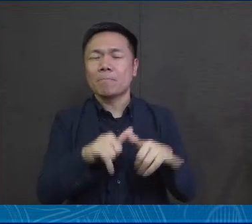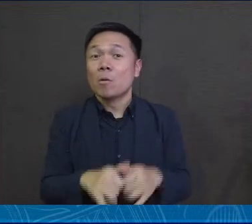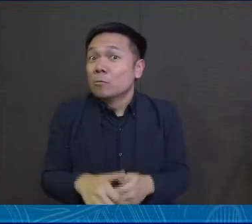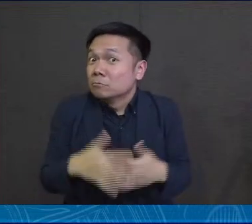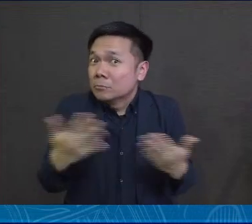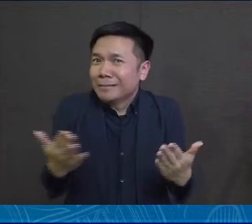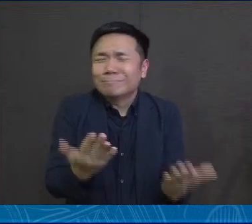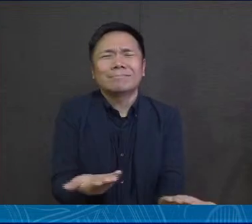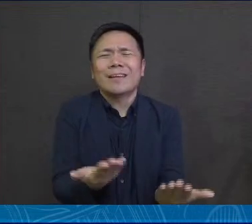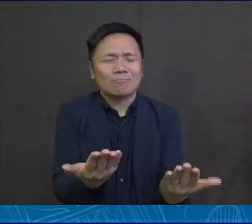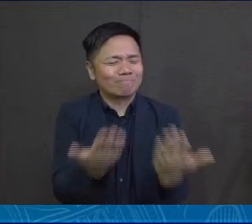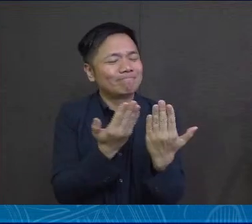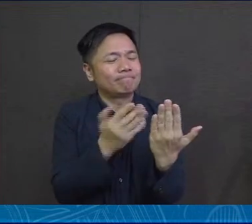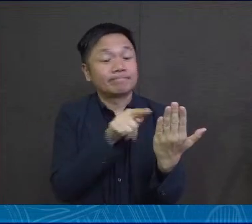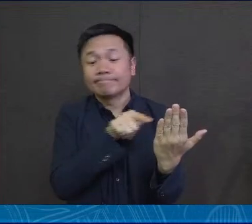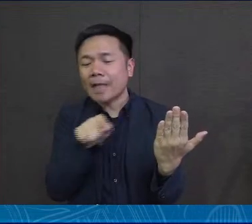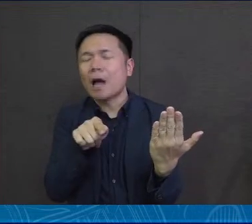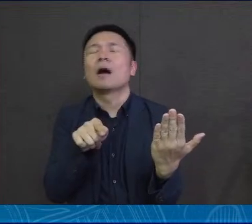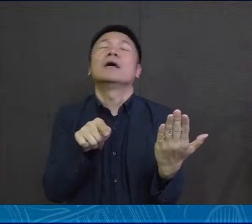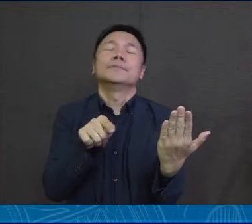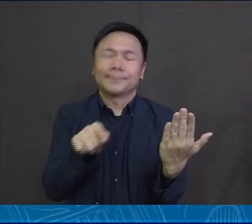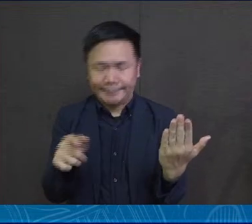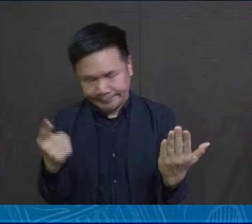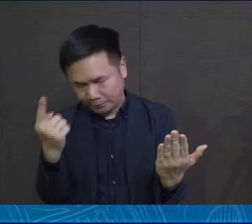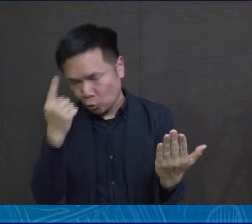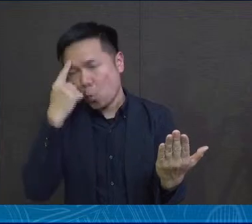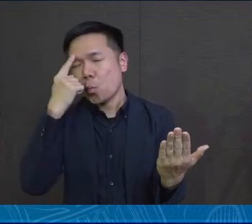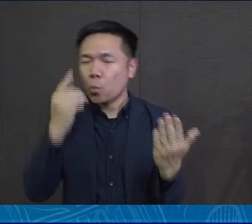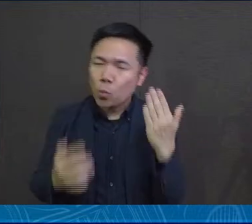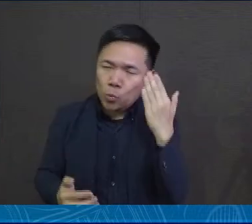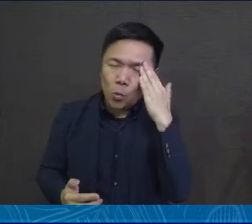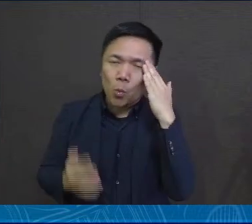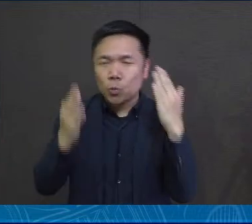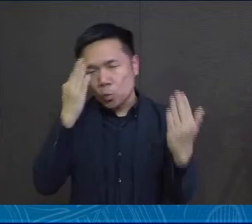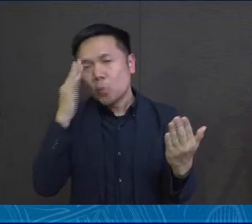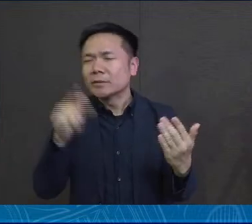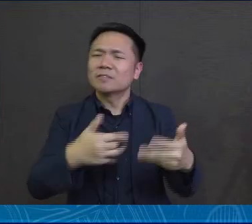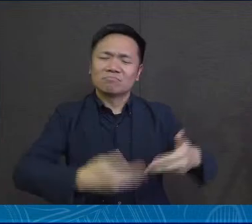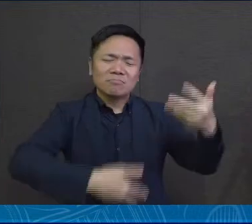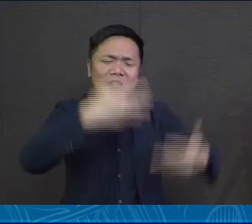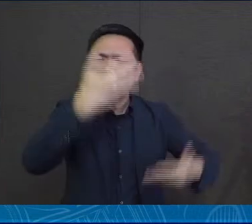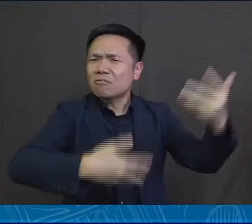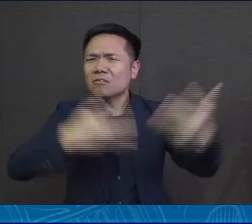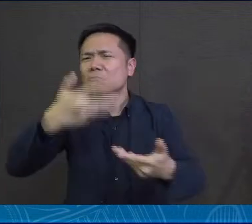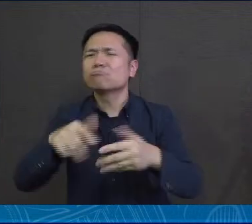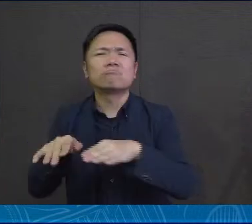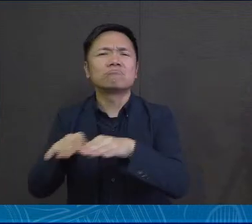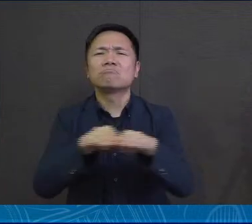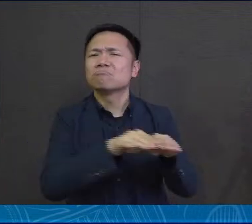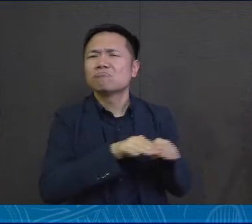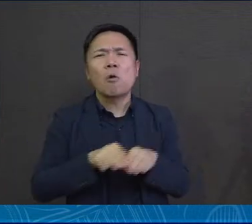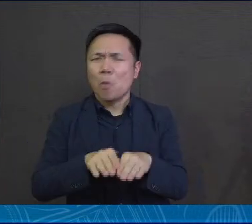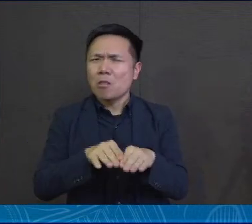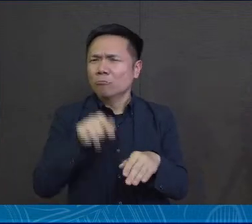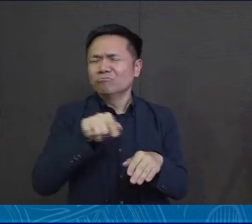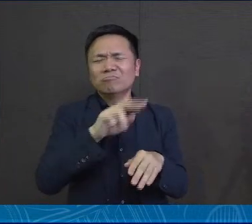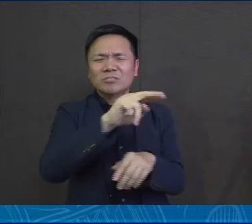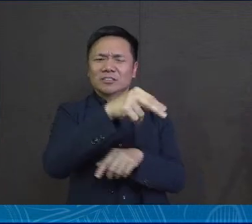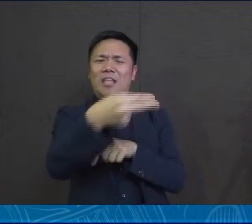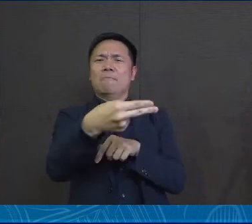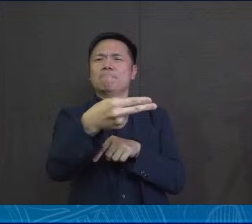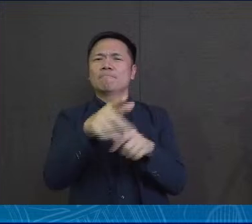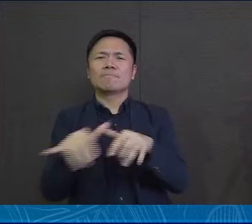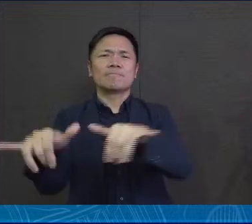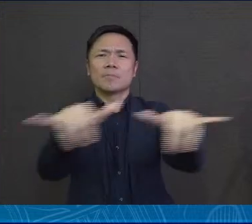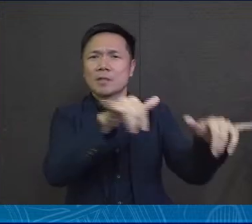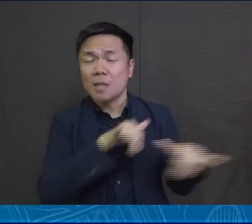allows for interoperability of the data among countries, among different organizations, and this